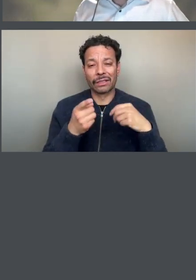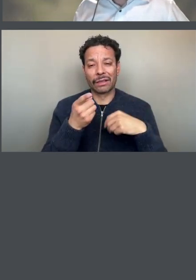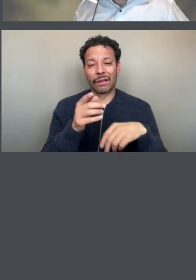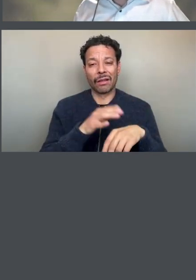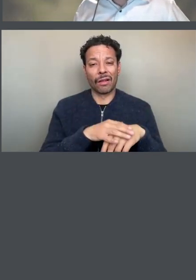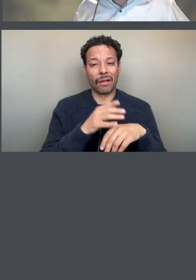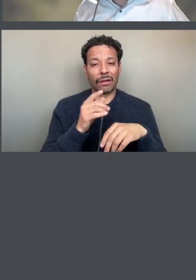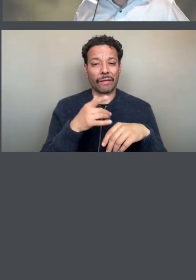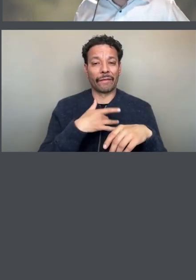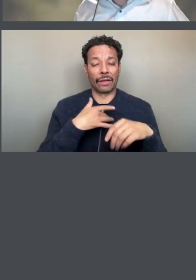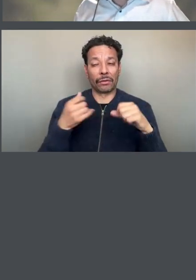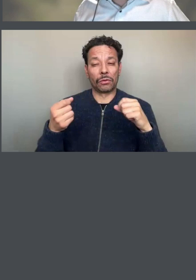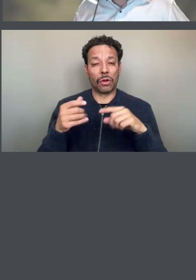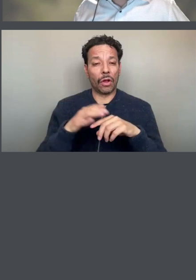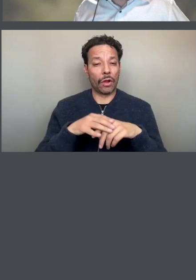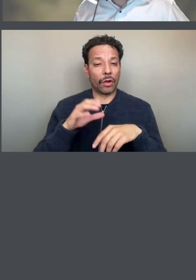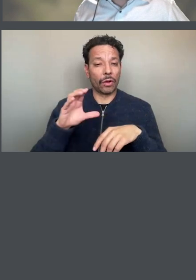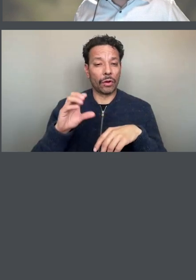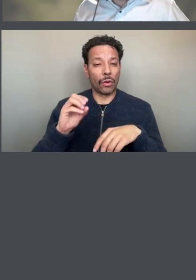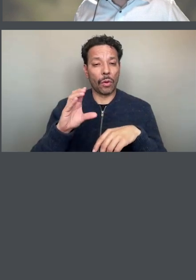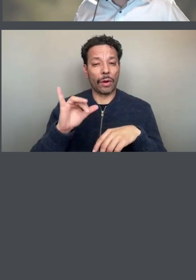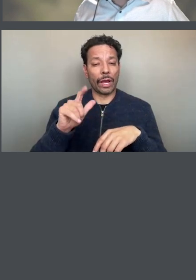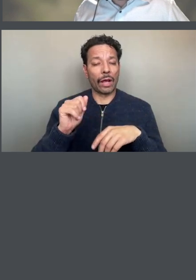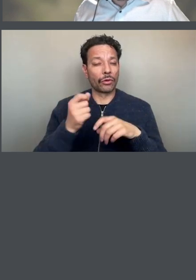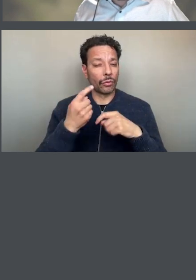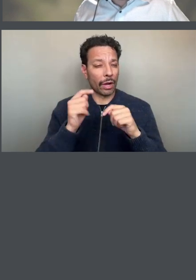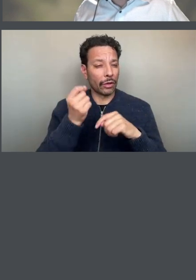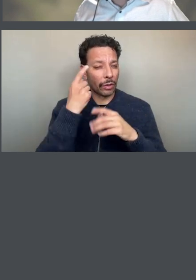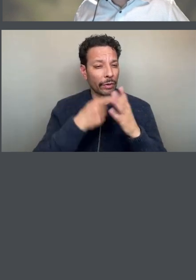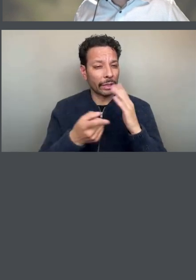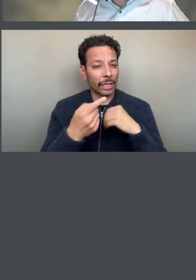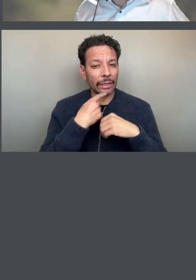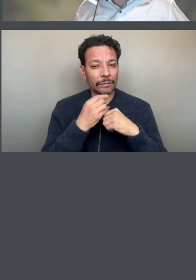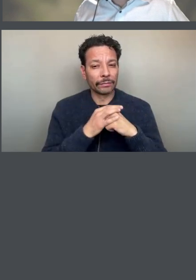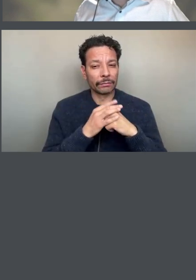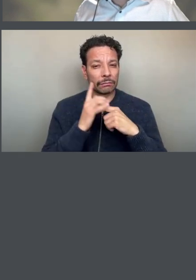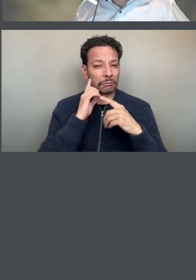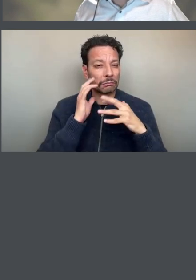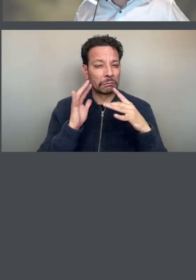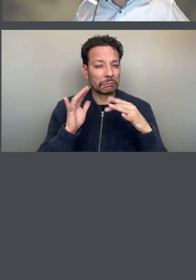cochlea. So you try to understand what this is saying.